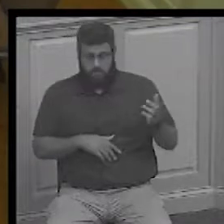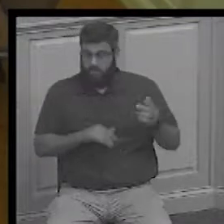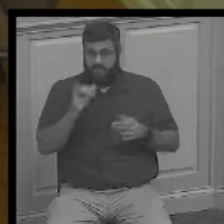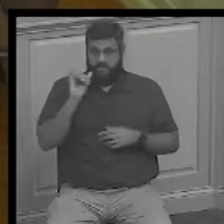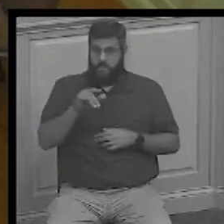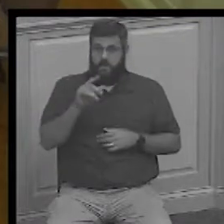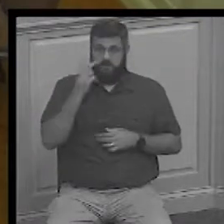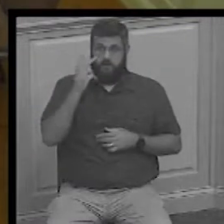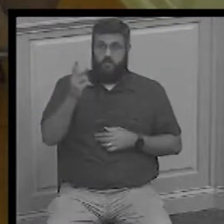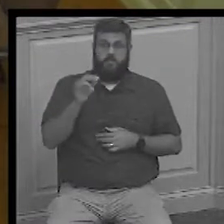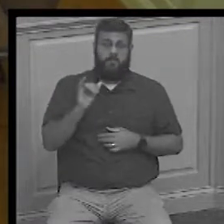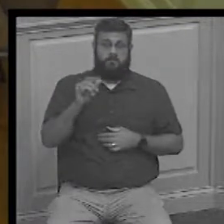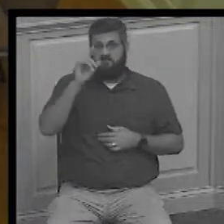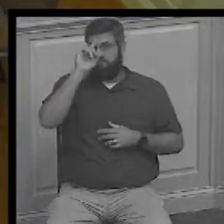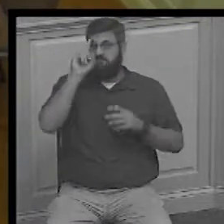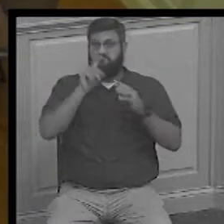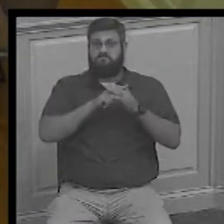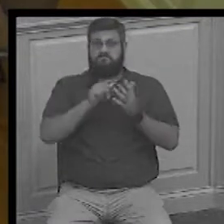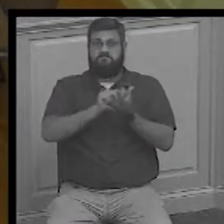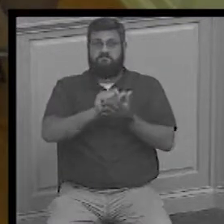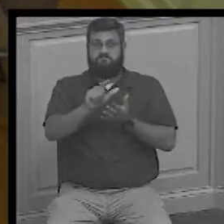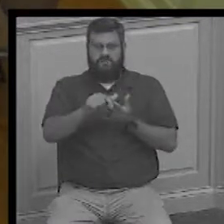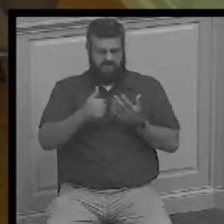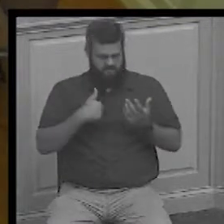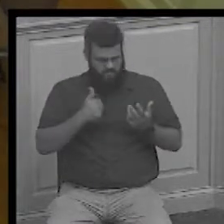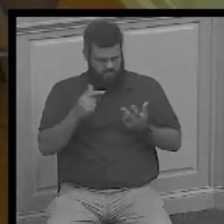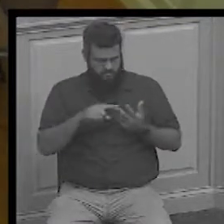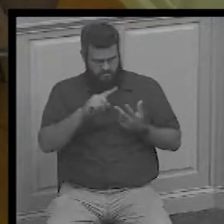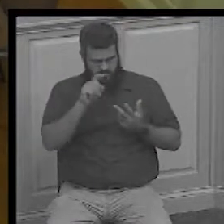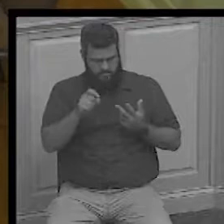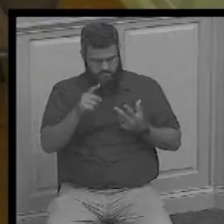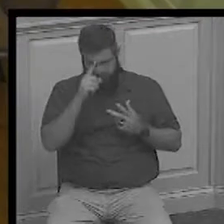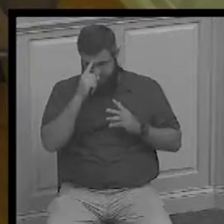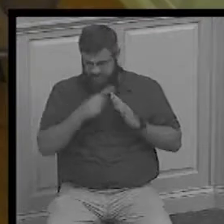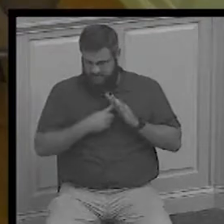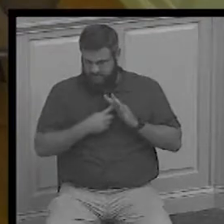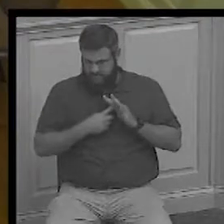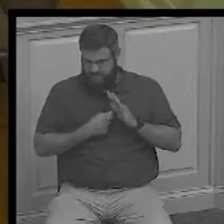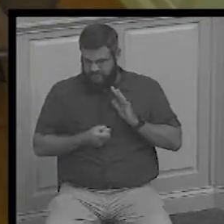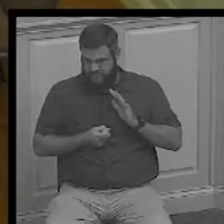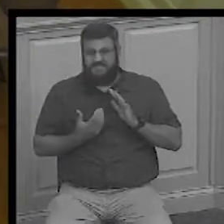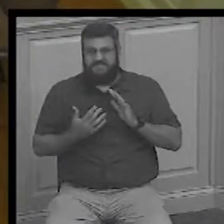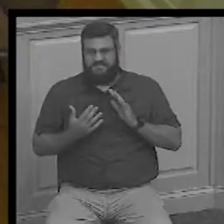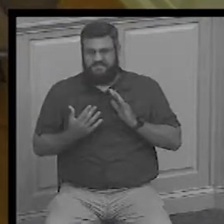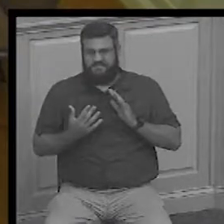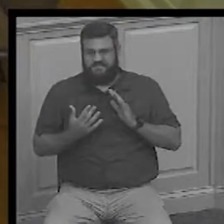me, Okay, so. And I had another question, but I don't remember what it was.